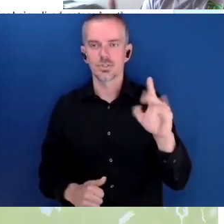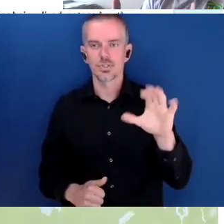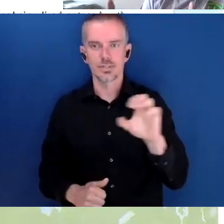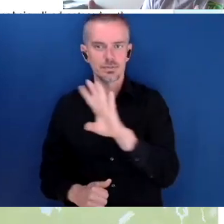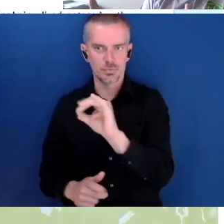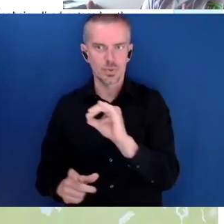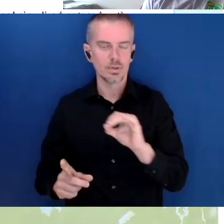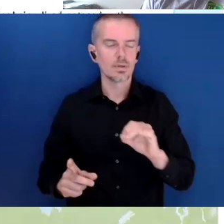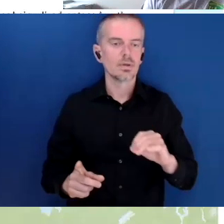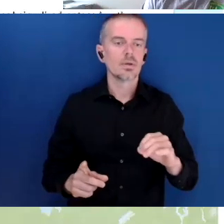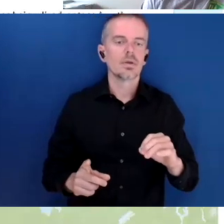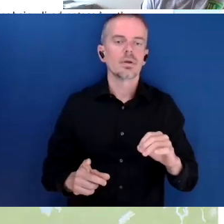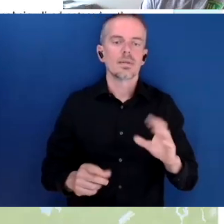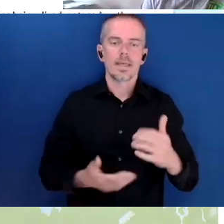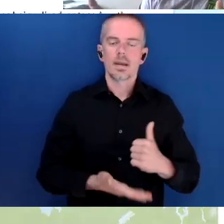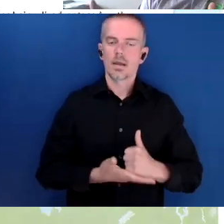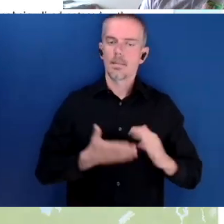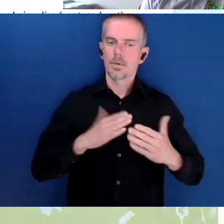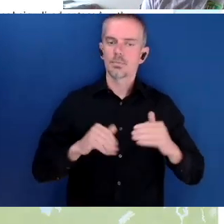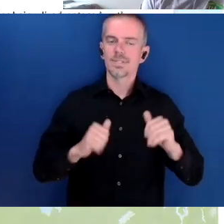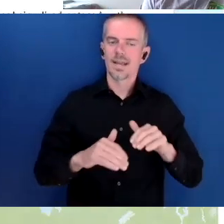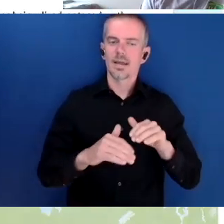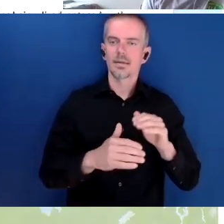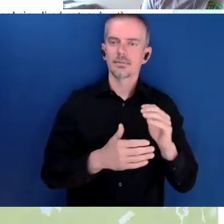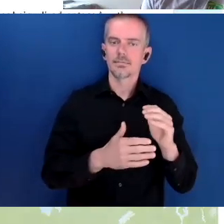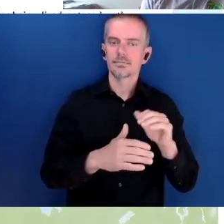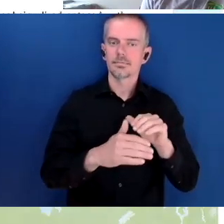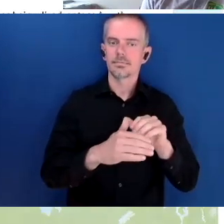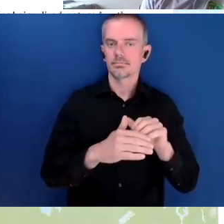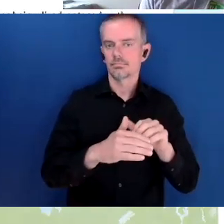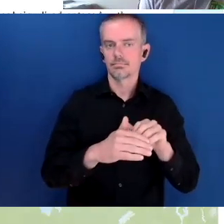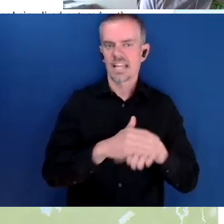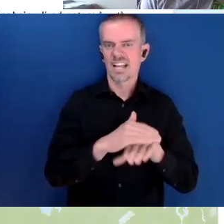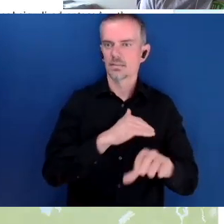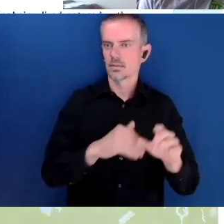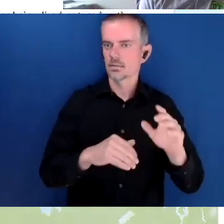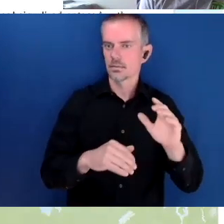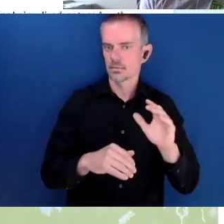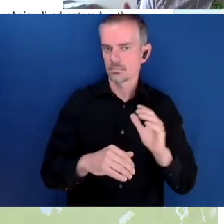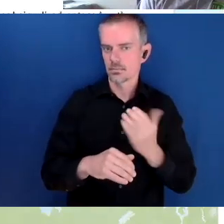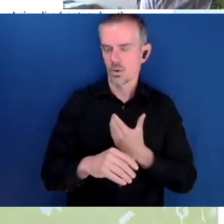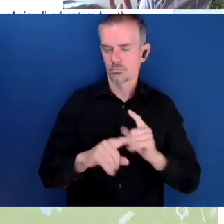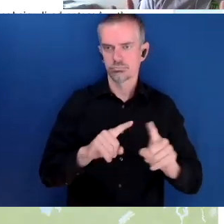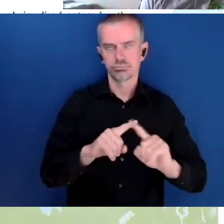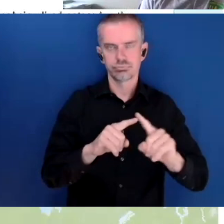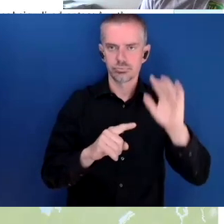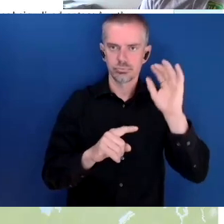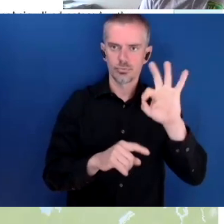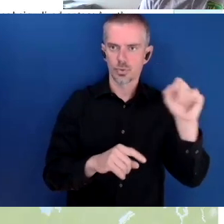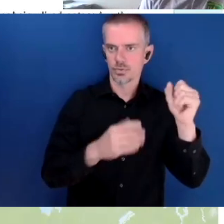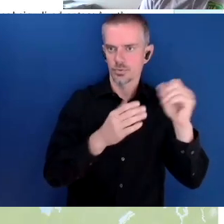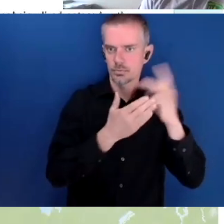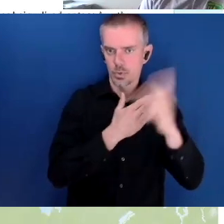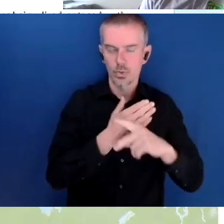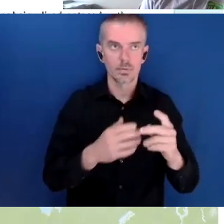ability for communities to access this complex array of Forest Service programs, and especially the large funding amounts